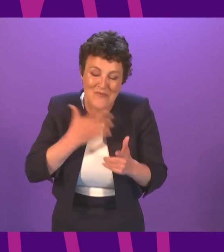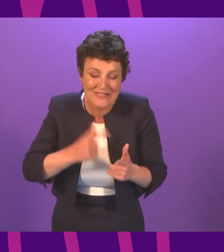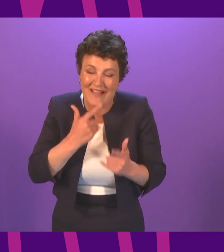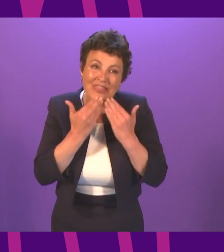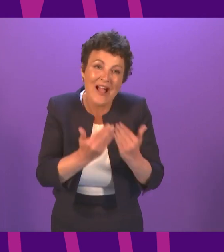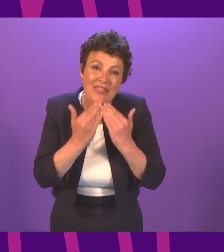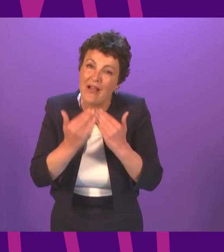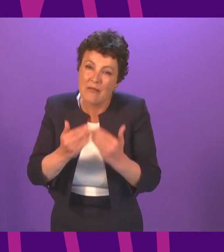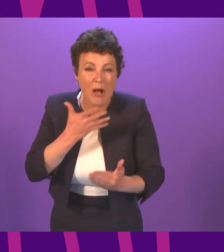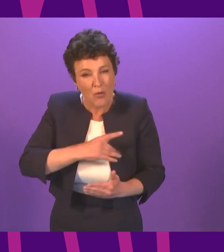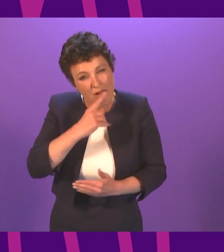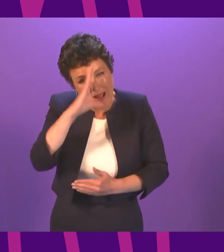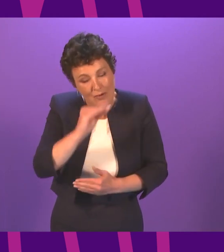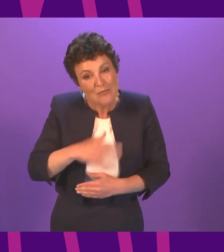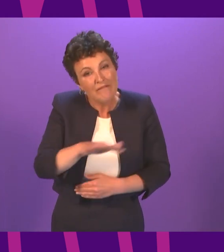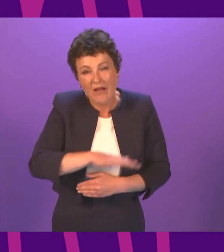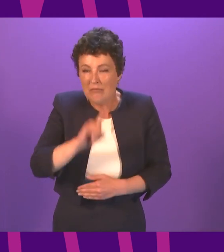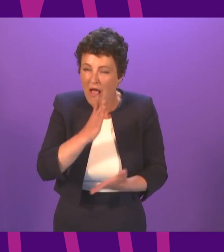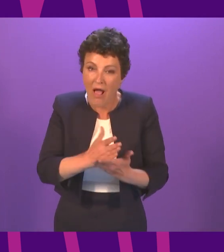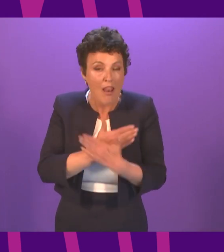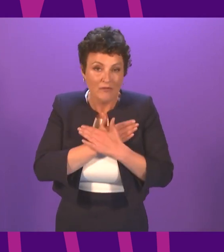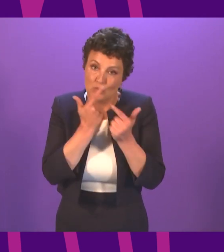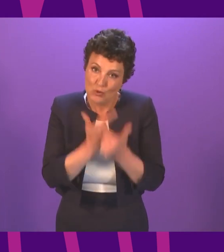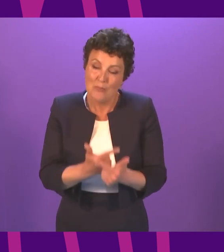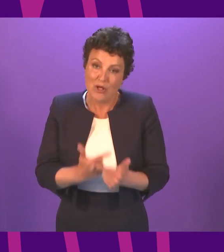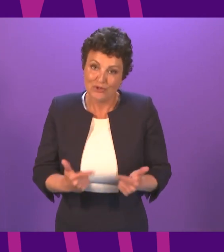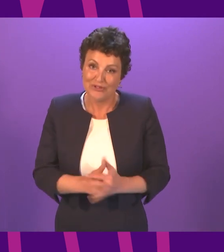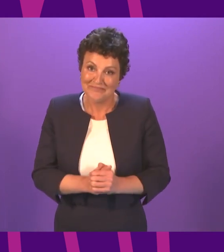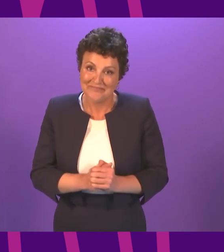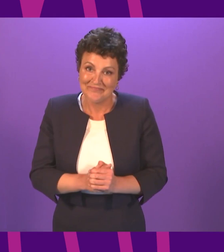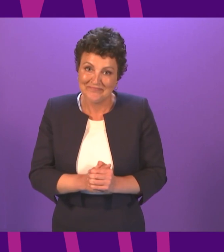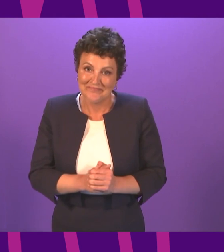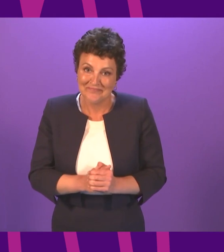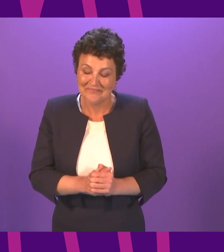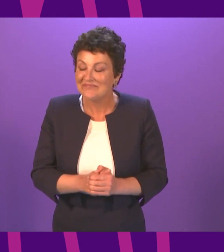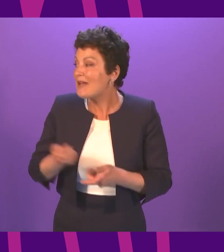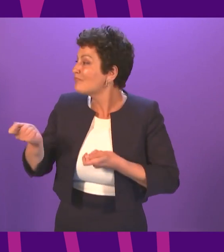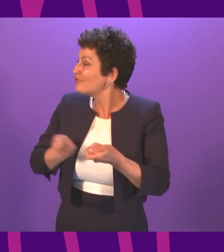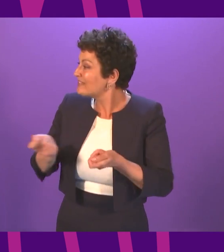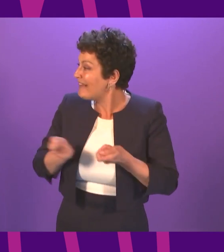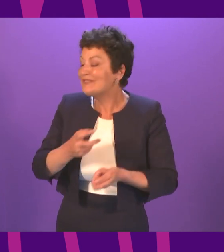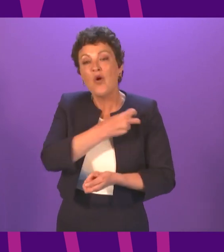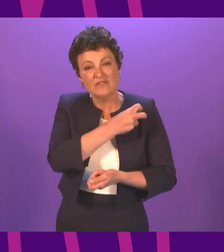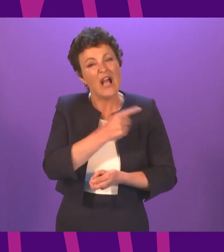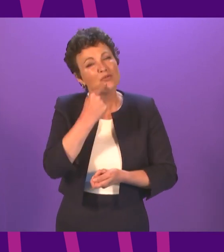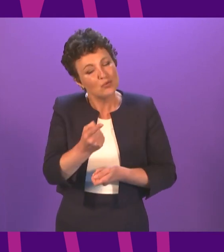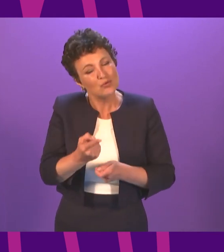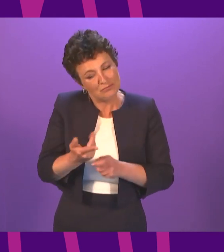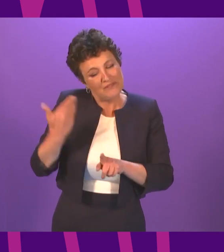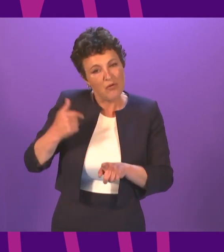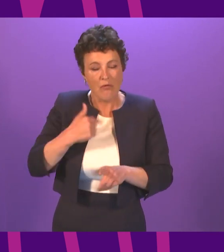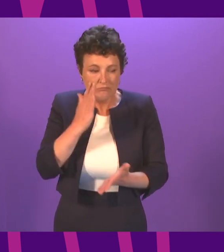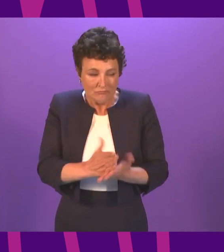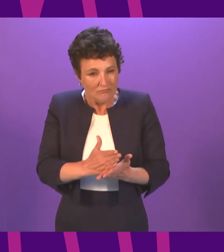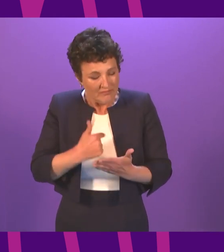how much I do love all of you. Presiding Officer, I spoke earlier of the privilege of being First Minister, and it